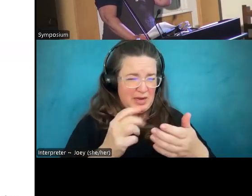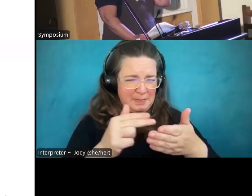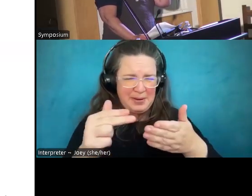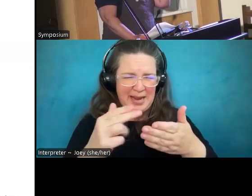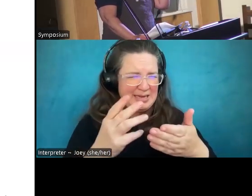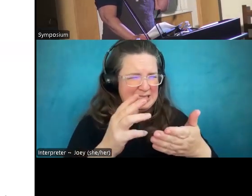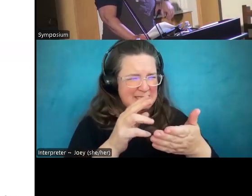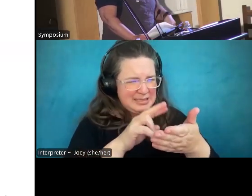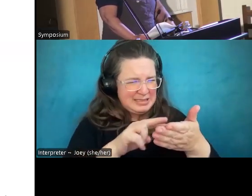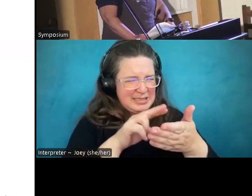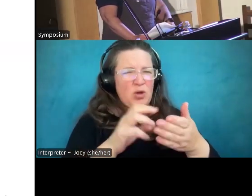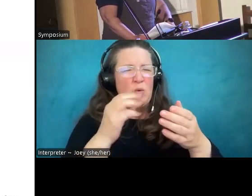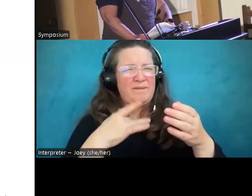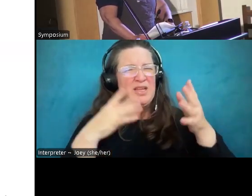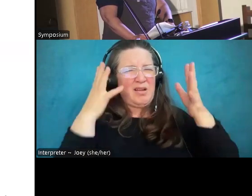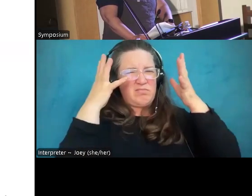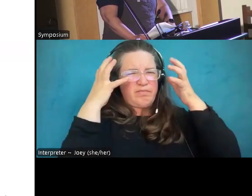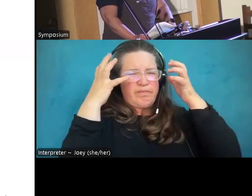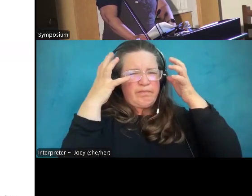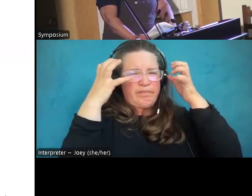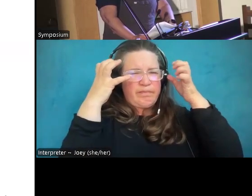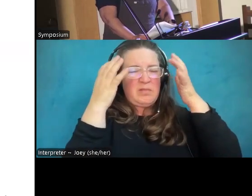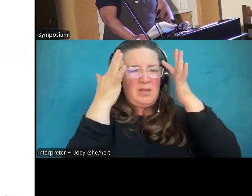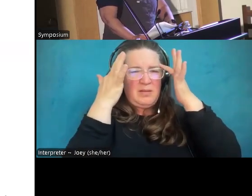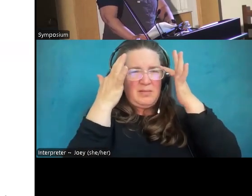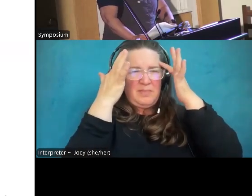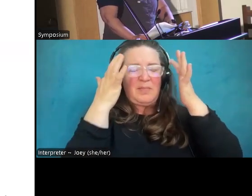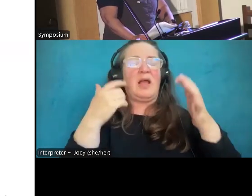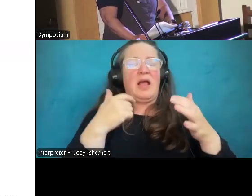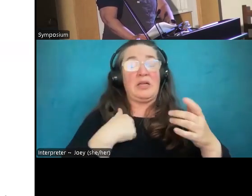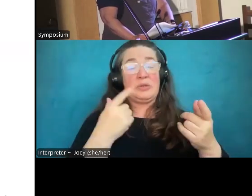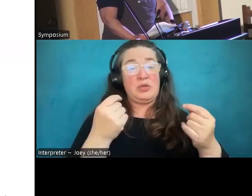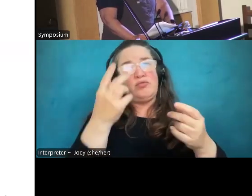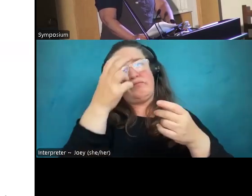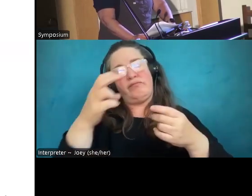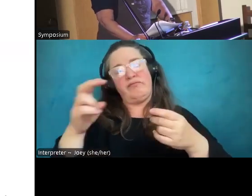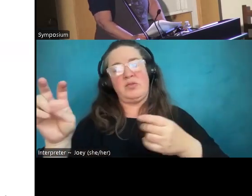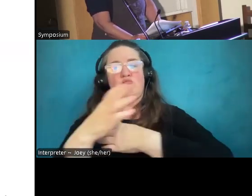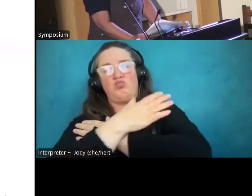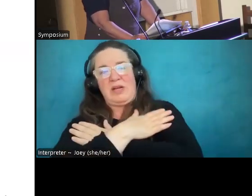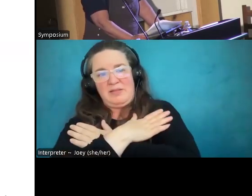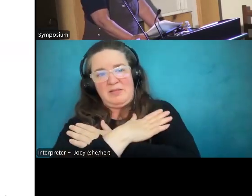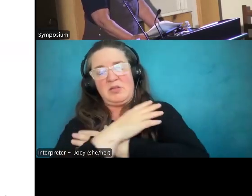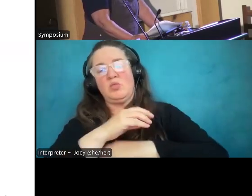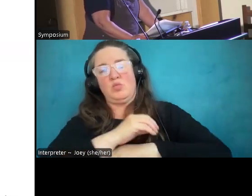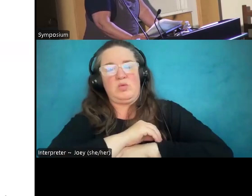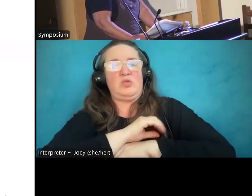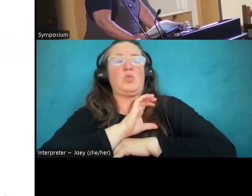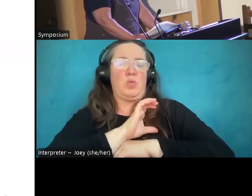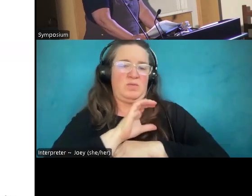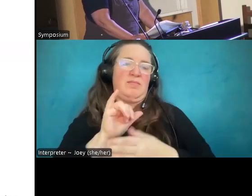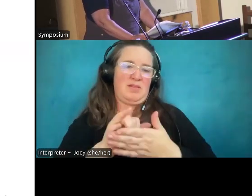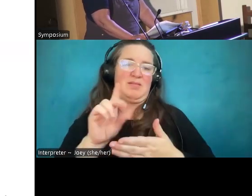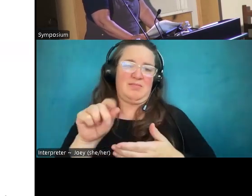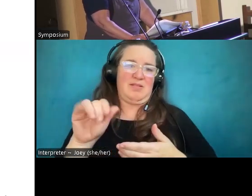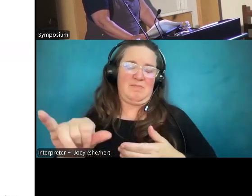squeeze around my temples. So I rest to restore on those days. Pre-COVID me never would have considered myself an